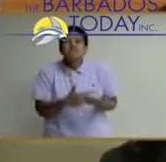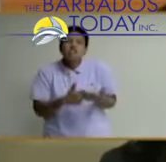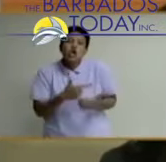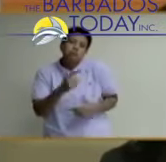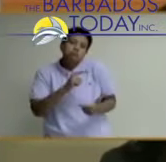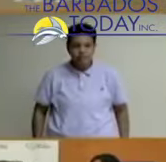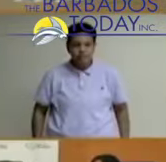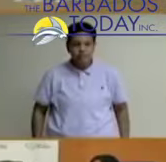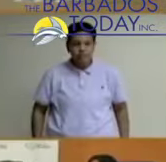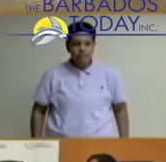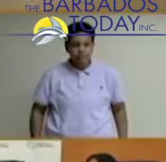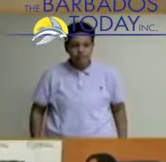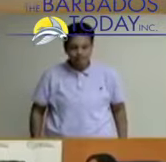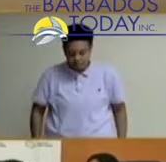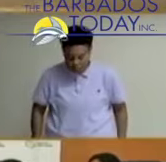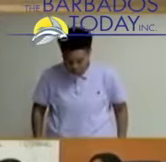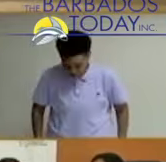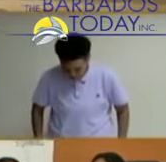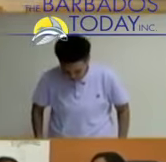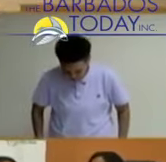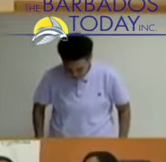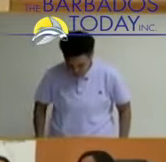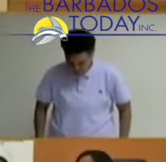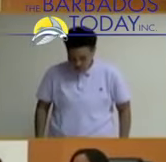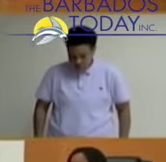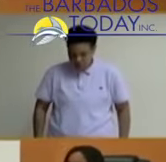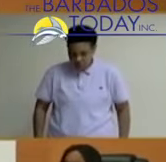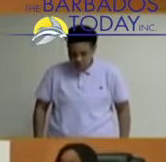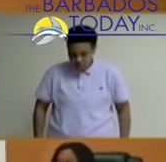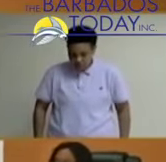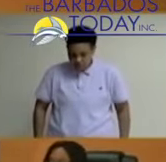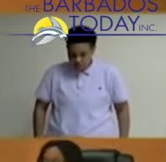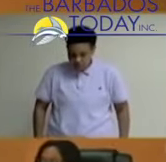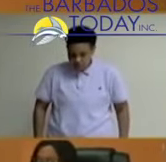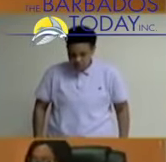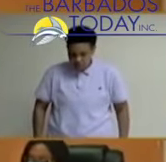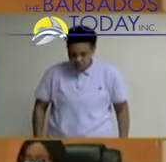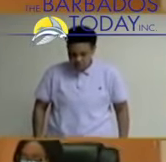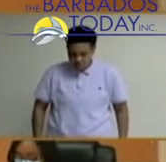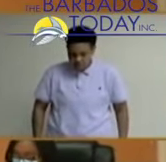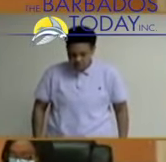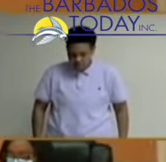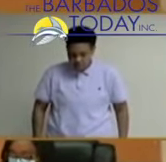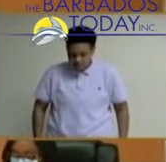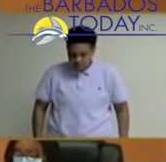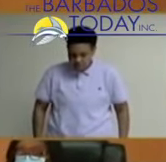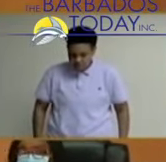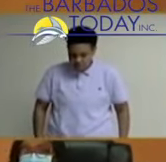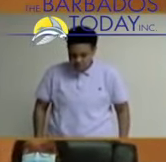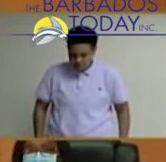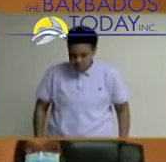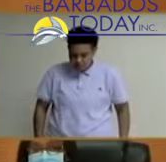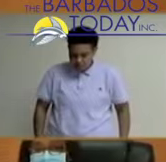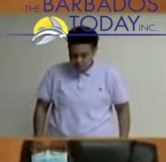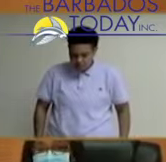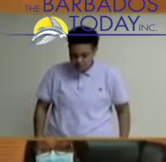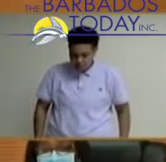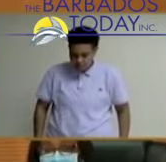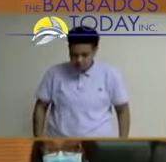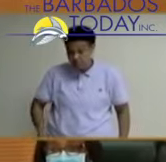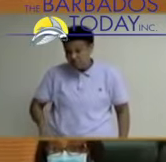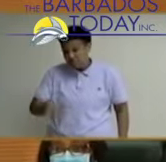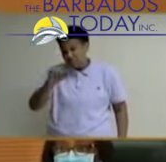Speaking at a press briefing on Thursday, Chief Medical Officer Dr. Jacqueline Bisesa McKenzie said it's a daily challenge to bring the COVID-19 testing